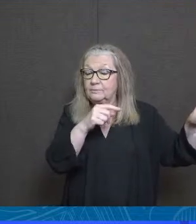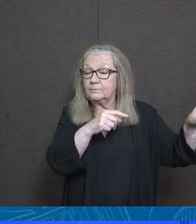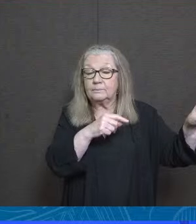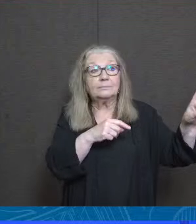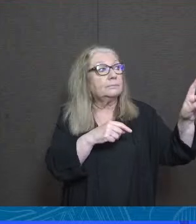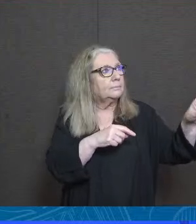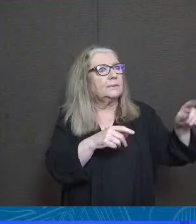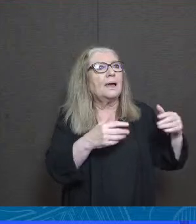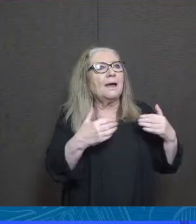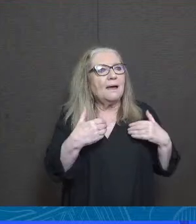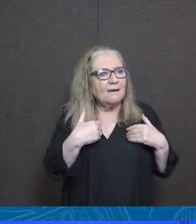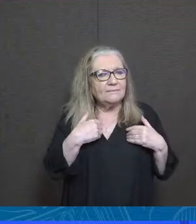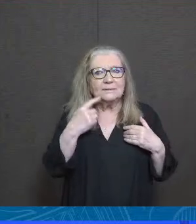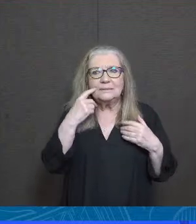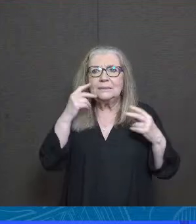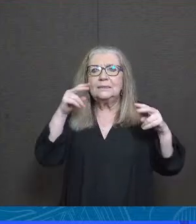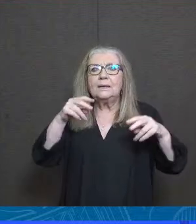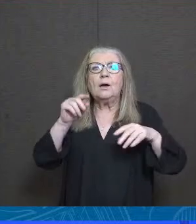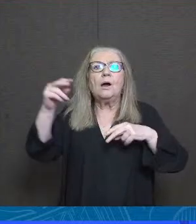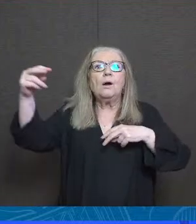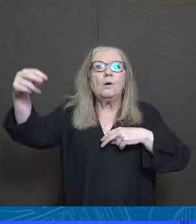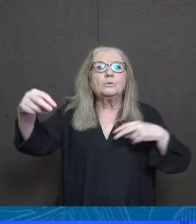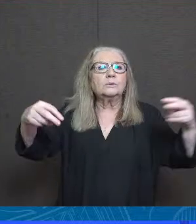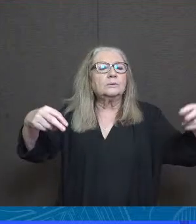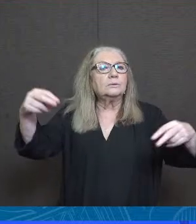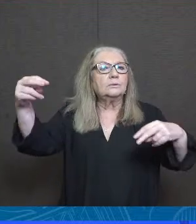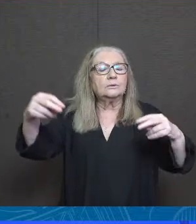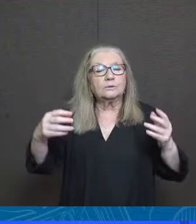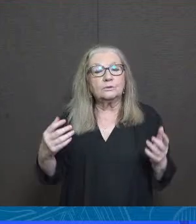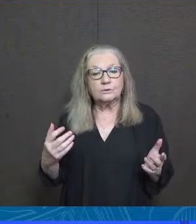of hazards. You can see,